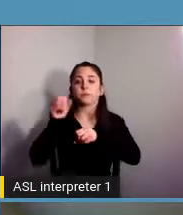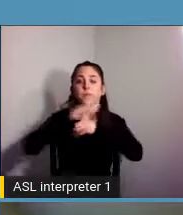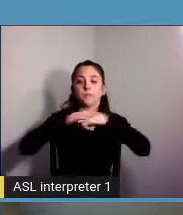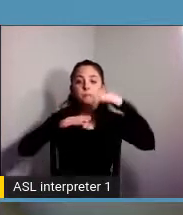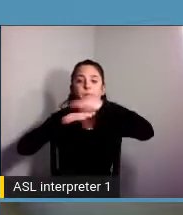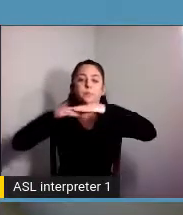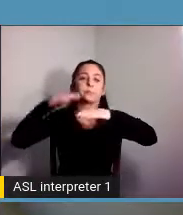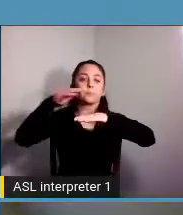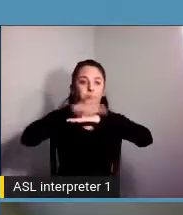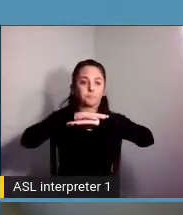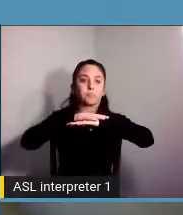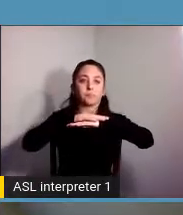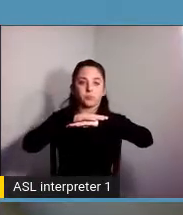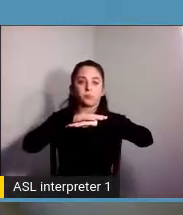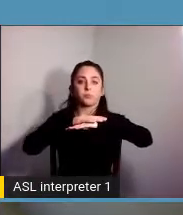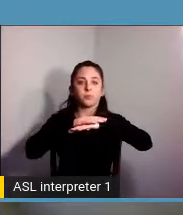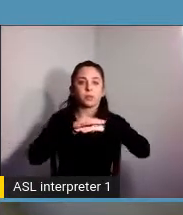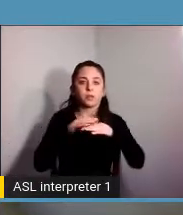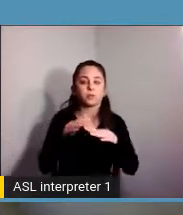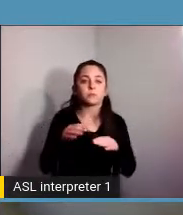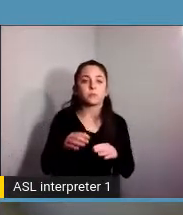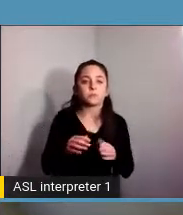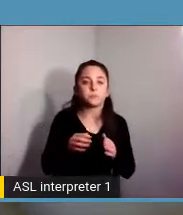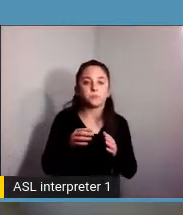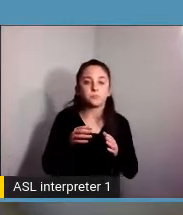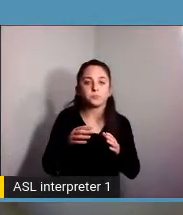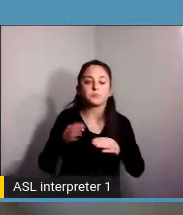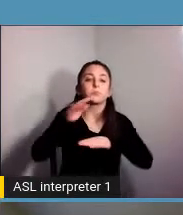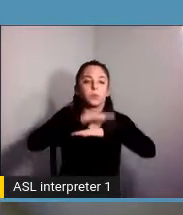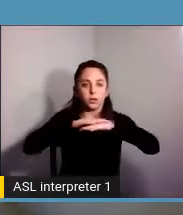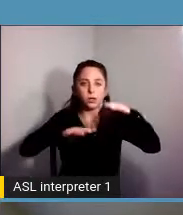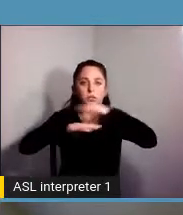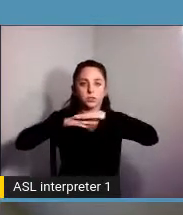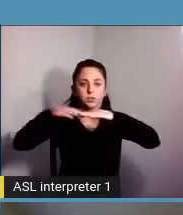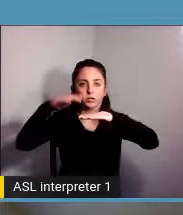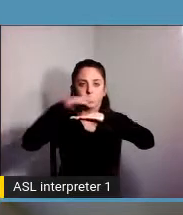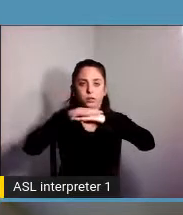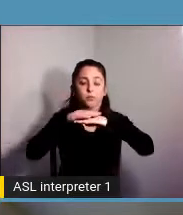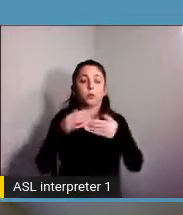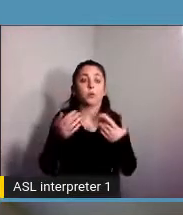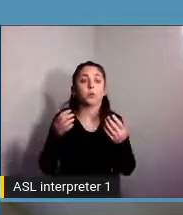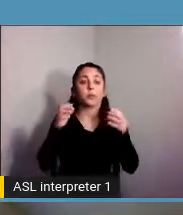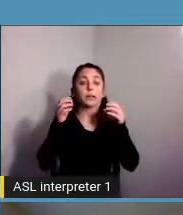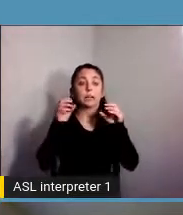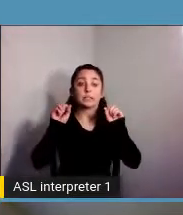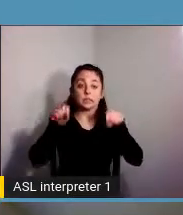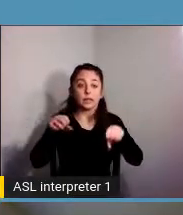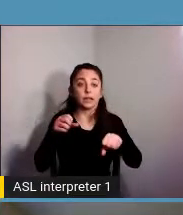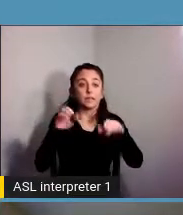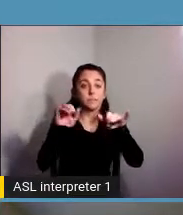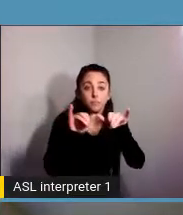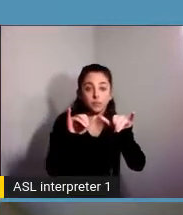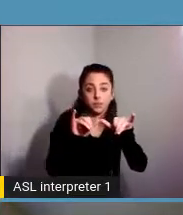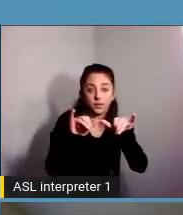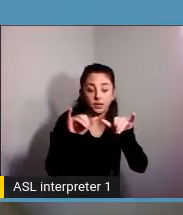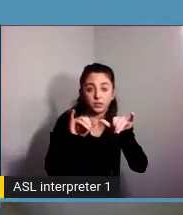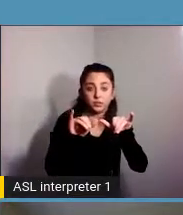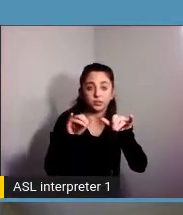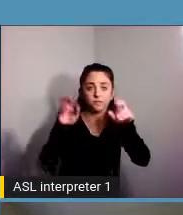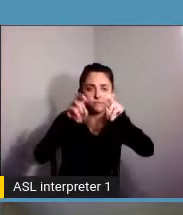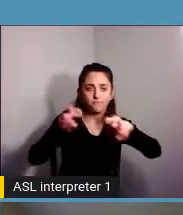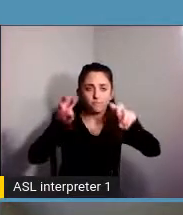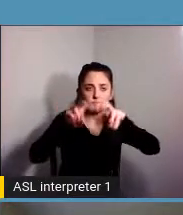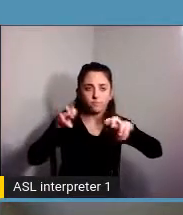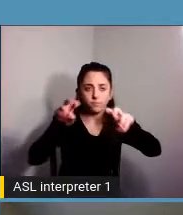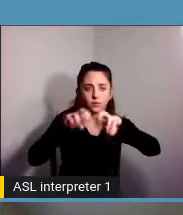then laid out side by side on top of each other. And with that, we were able to do some measurement and analyze with